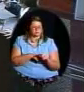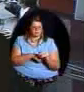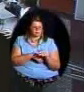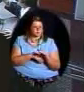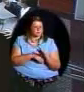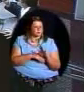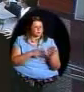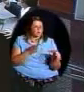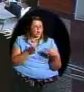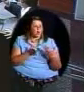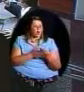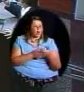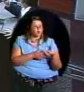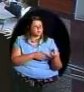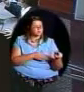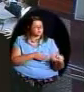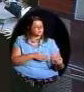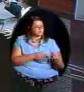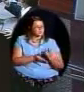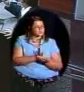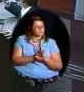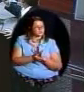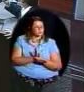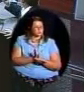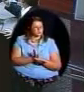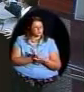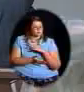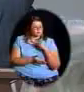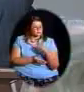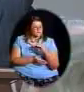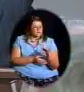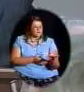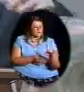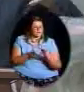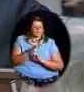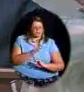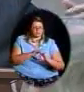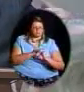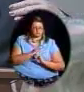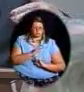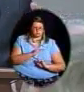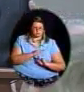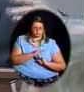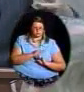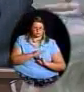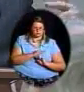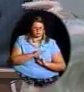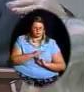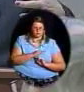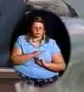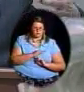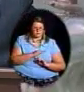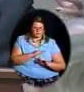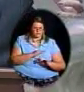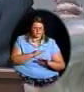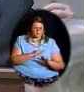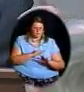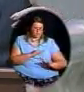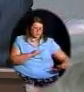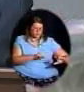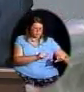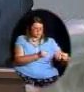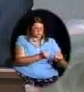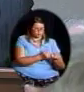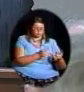All secondary schools and a start with 8 elementaries who are going to start